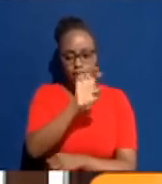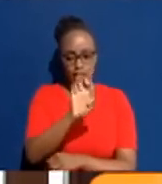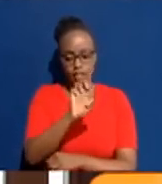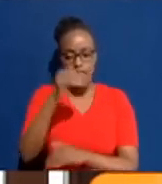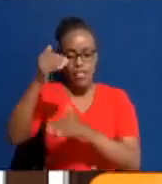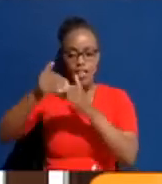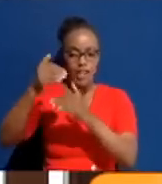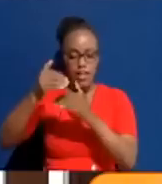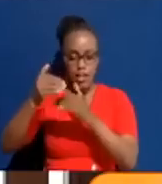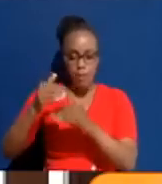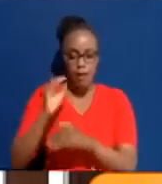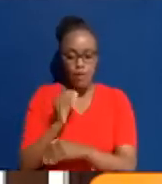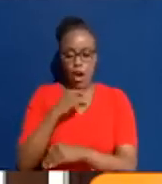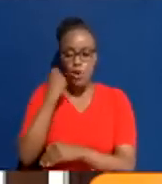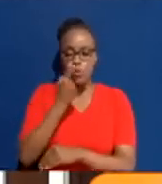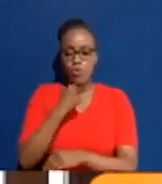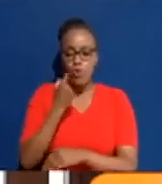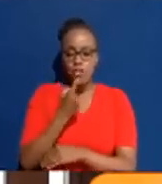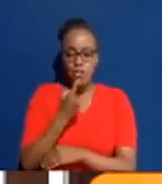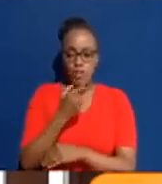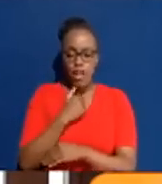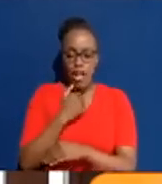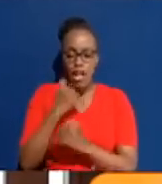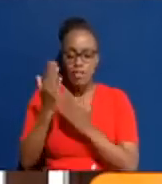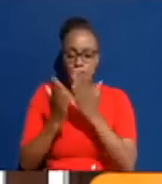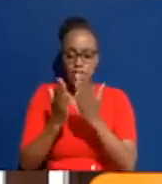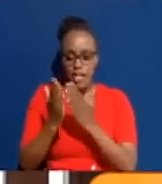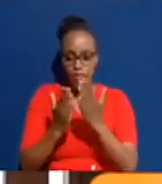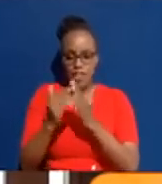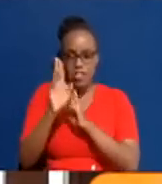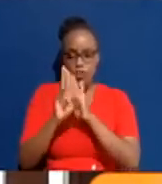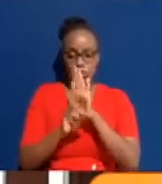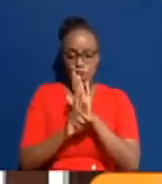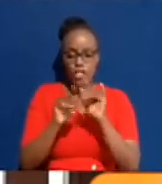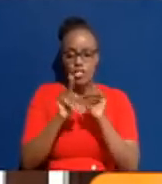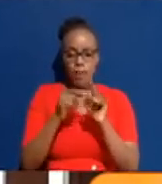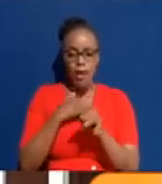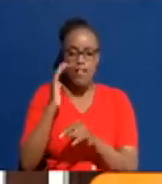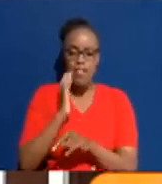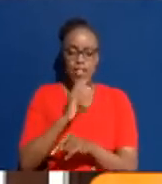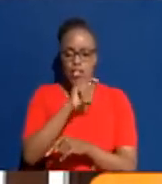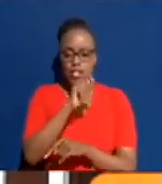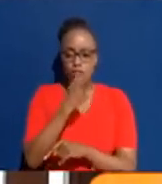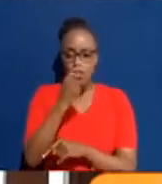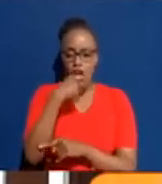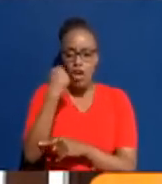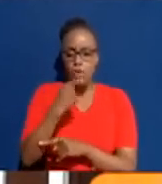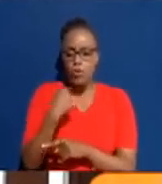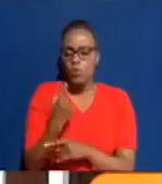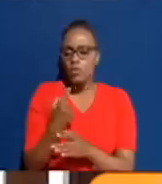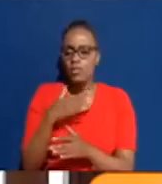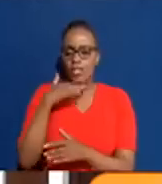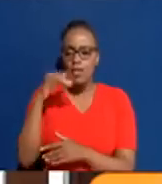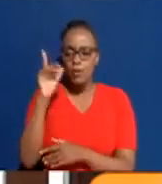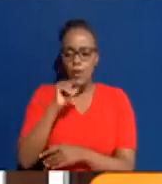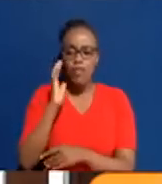door neighbor, who took a certain route. And we had Jomo Kenyatta, who took another route. The